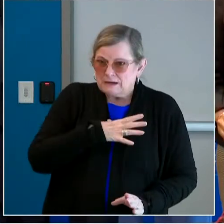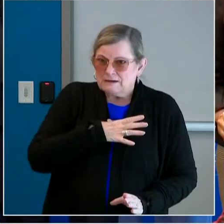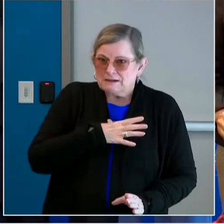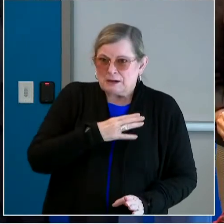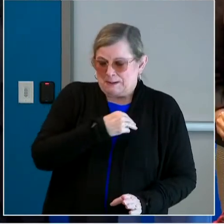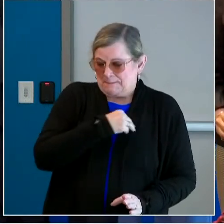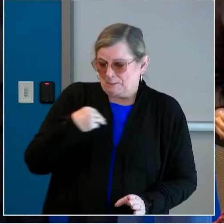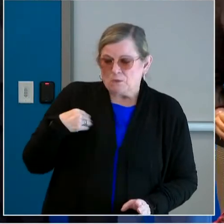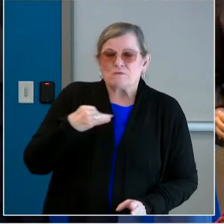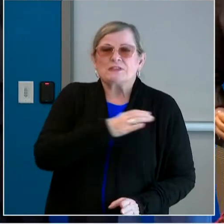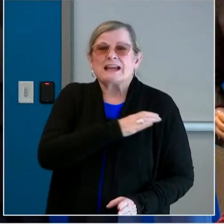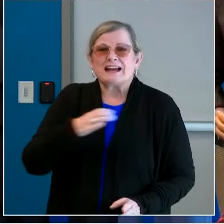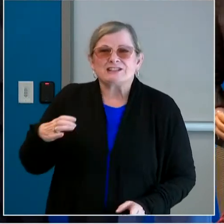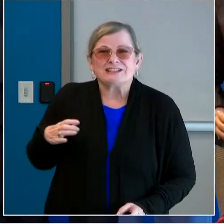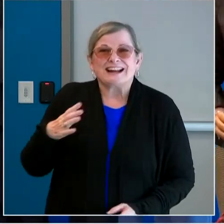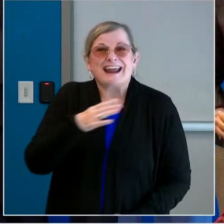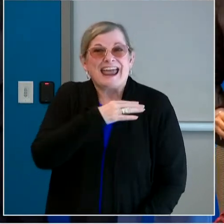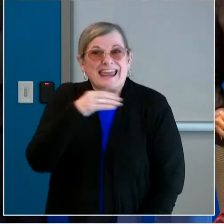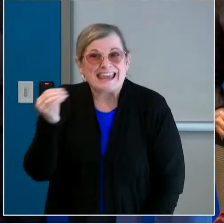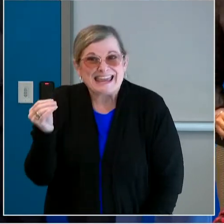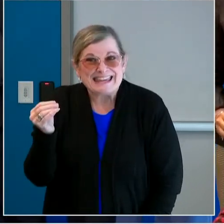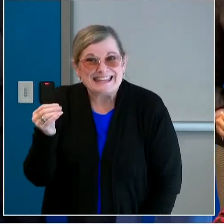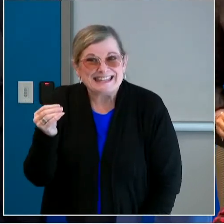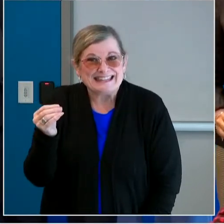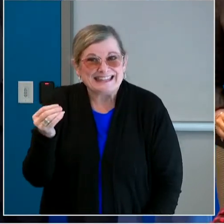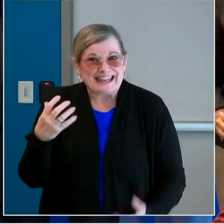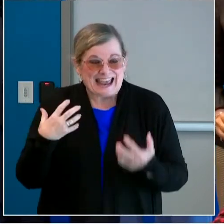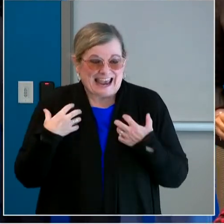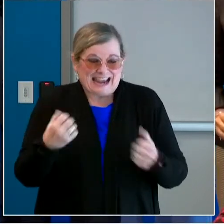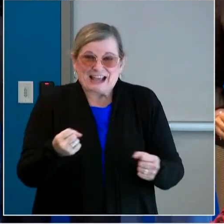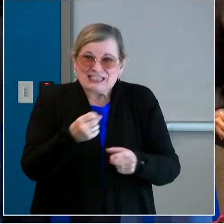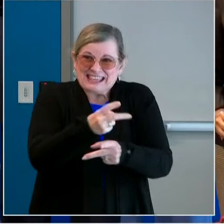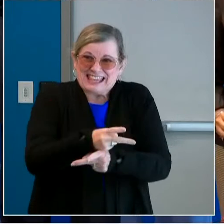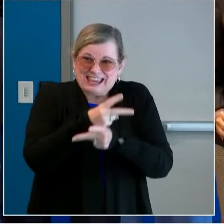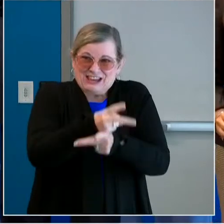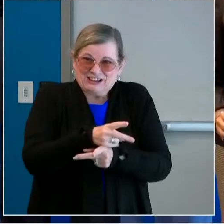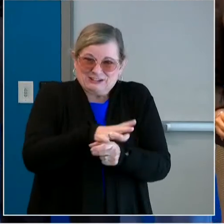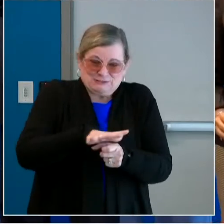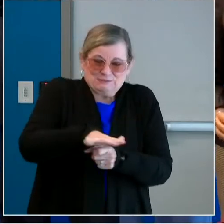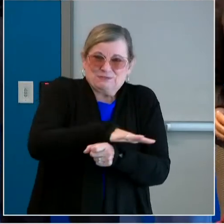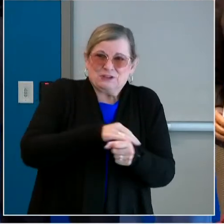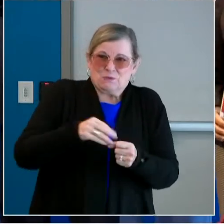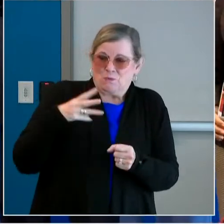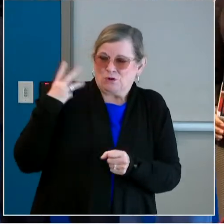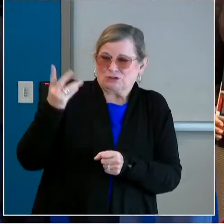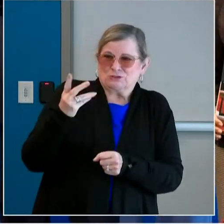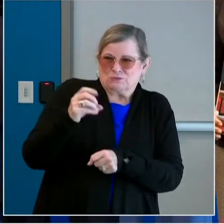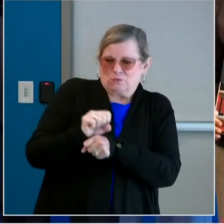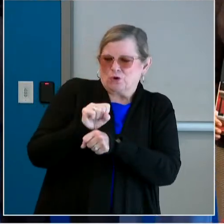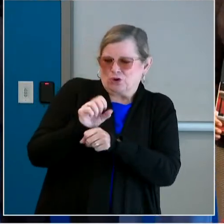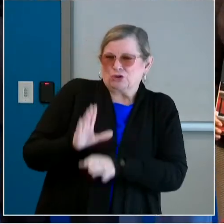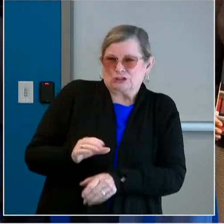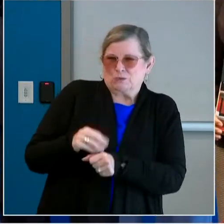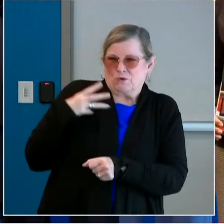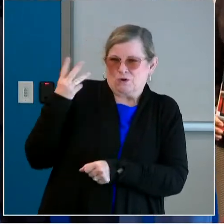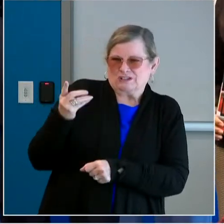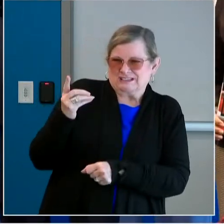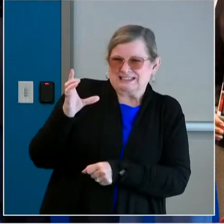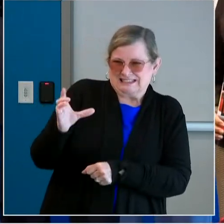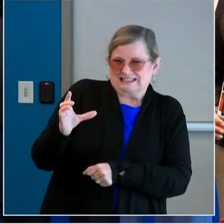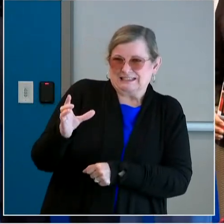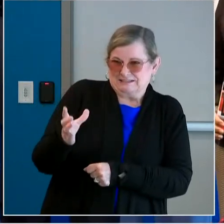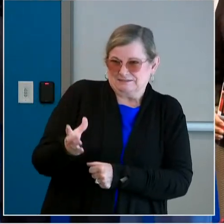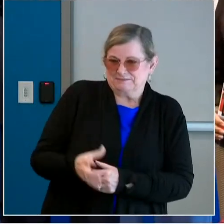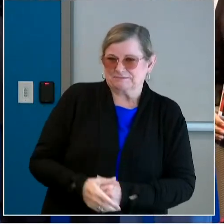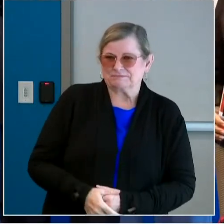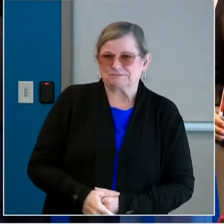health professionals who offer care to women in Washington, D.C. Last night, Americans